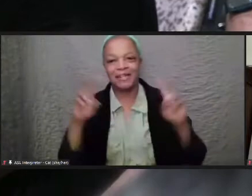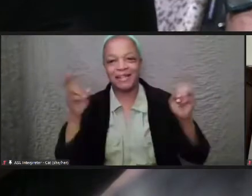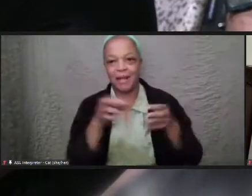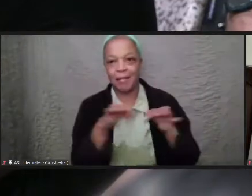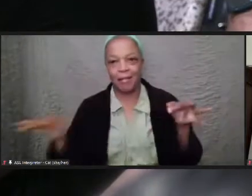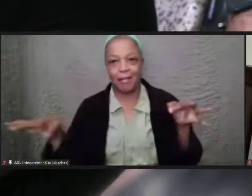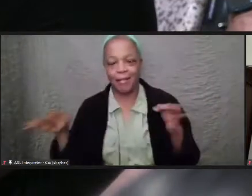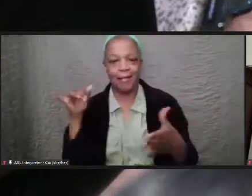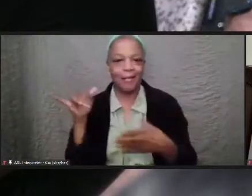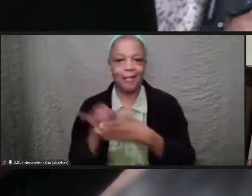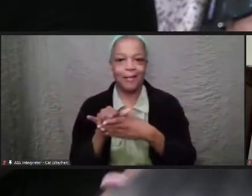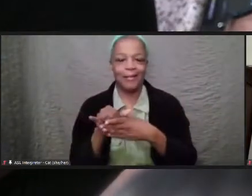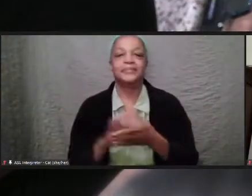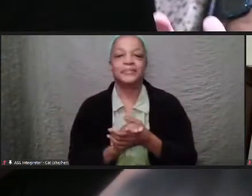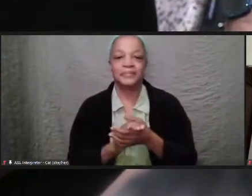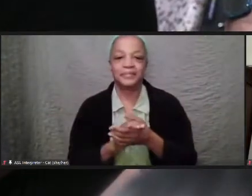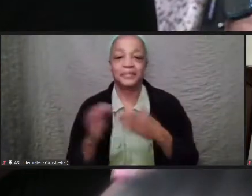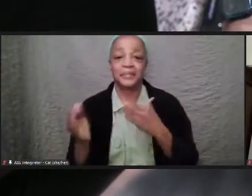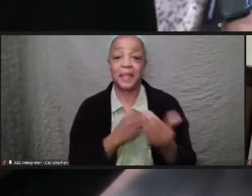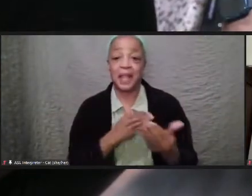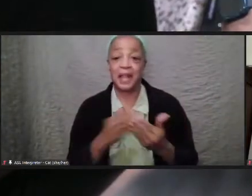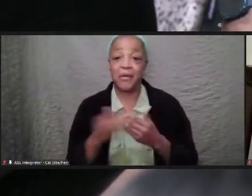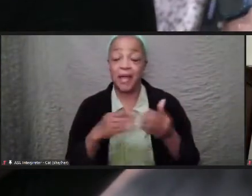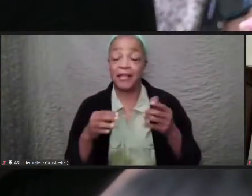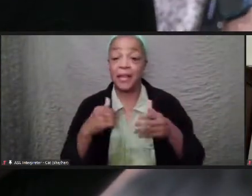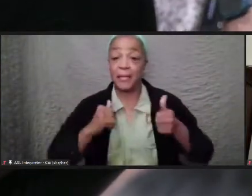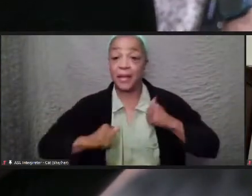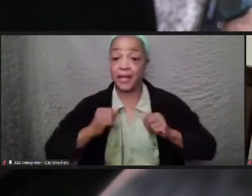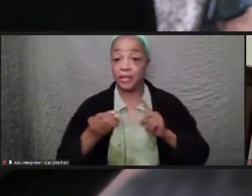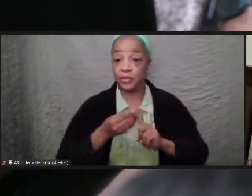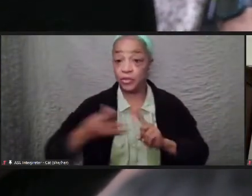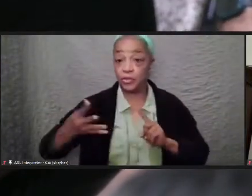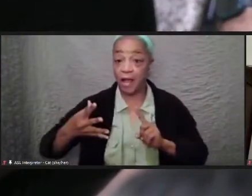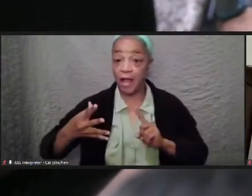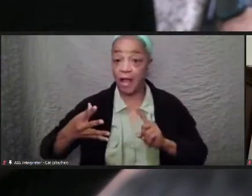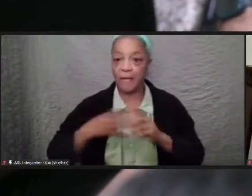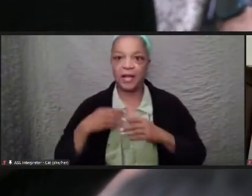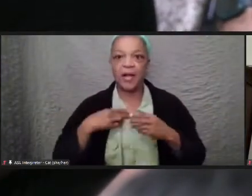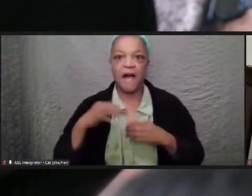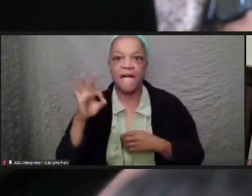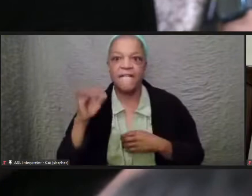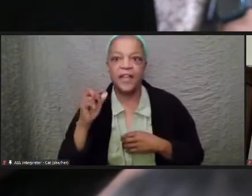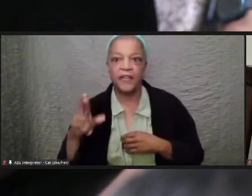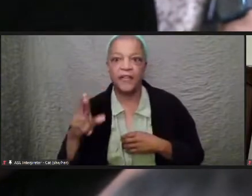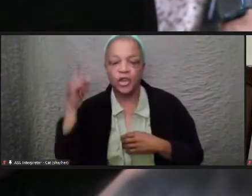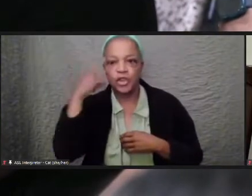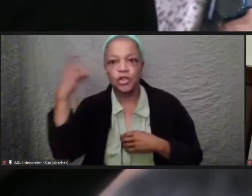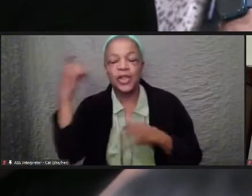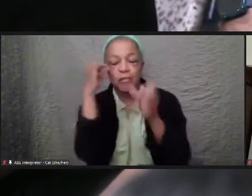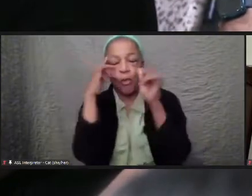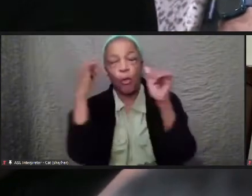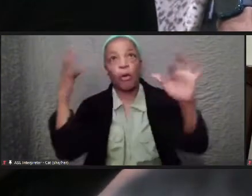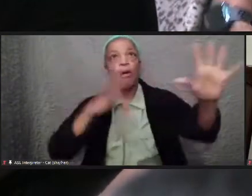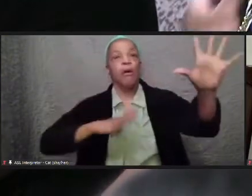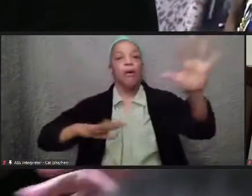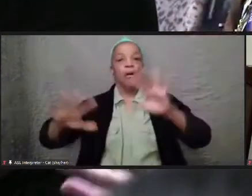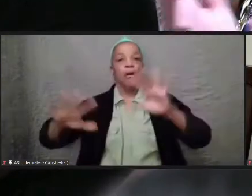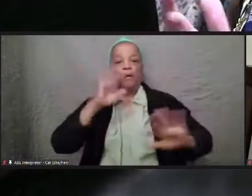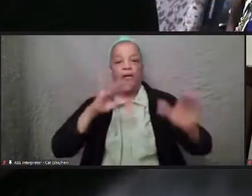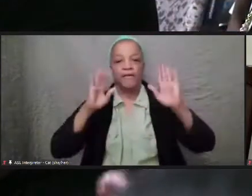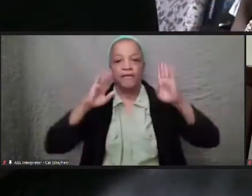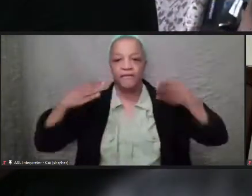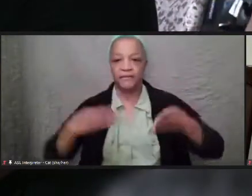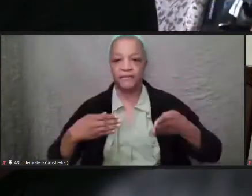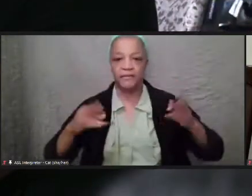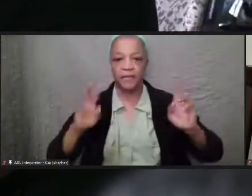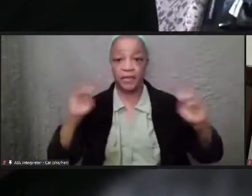And it is just like, it's been described as this sort of fever dream of a play and really centering on this theme of